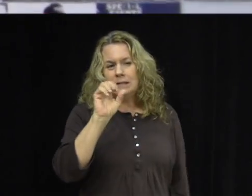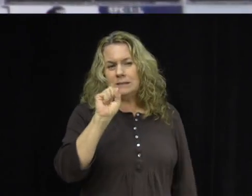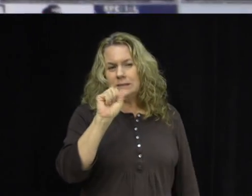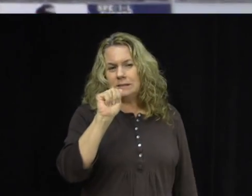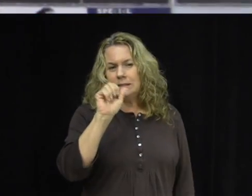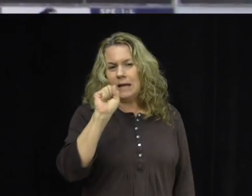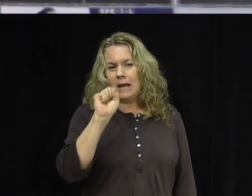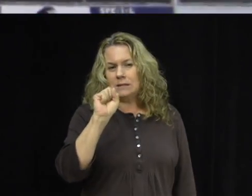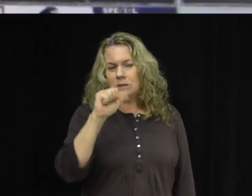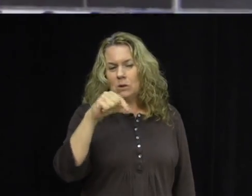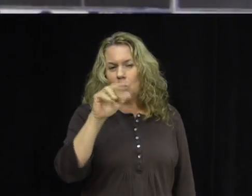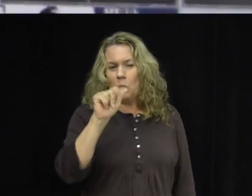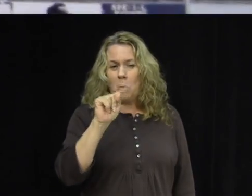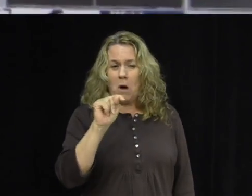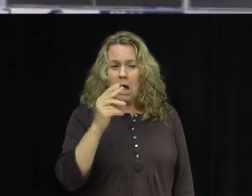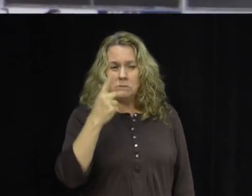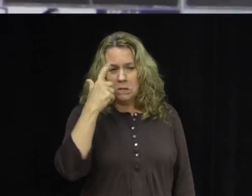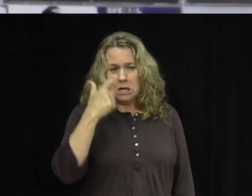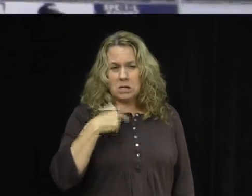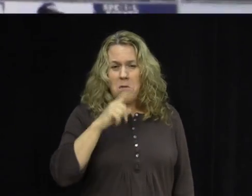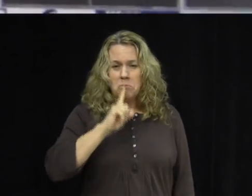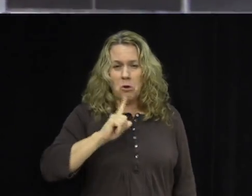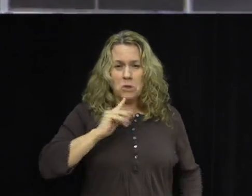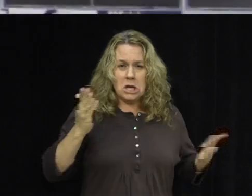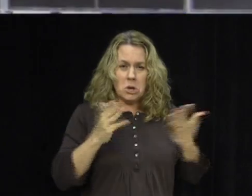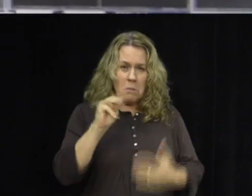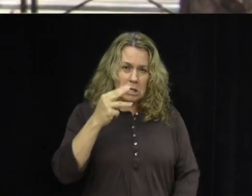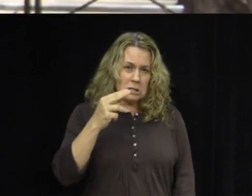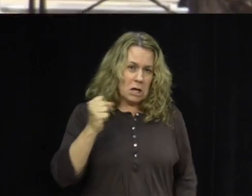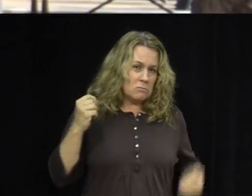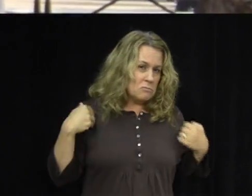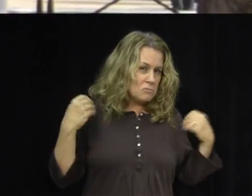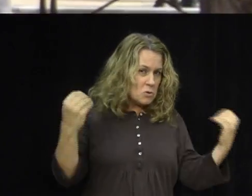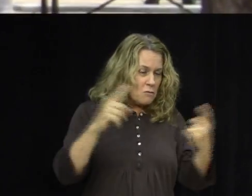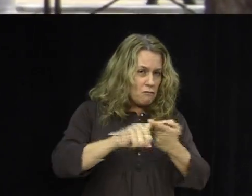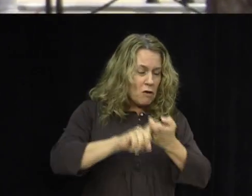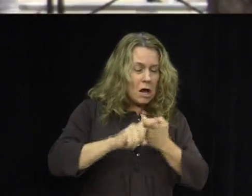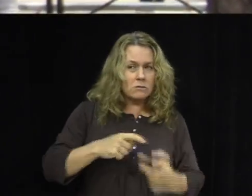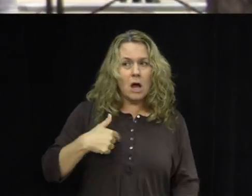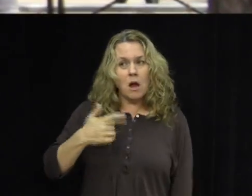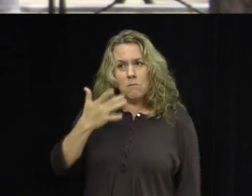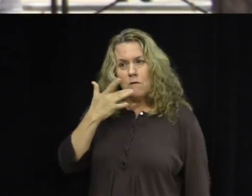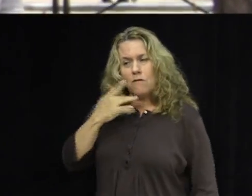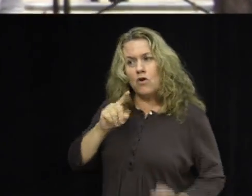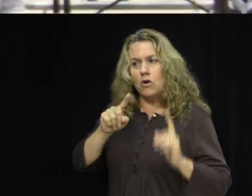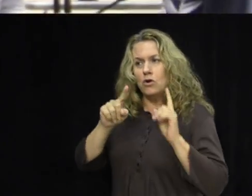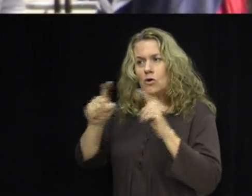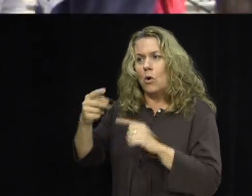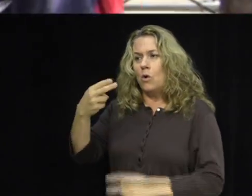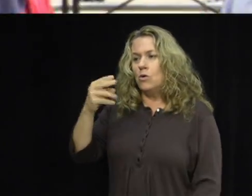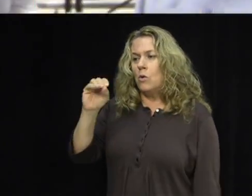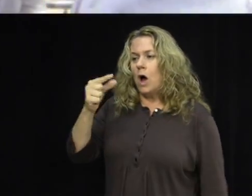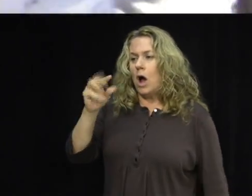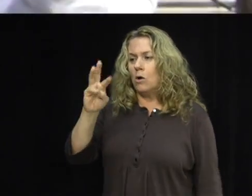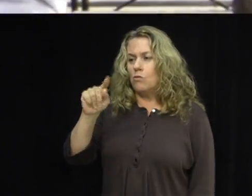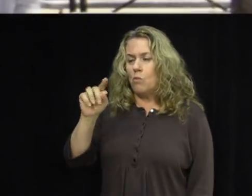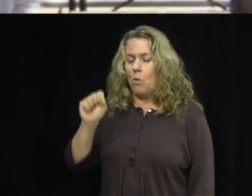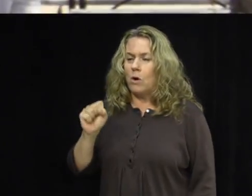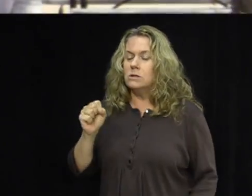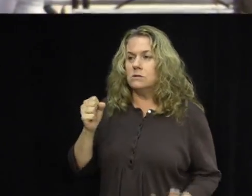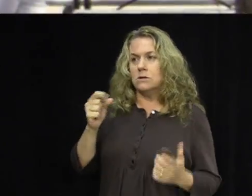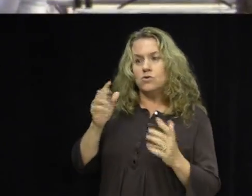have a friend, because here in Madison I'm a lonely guy. I'd rather attend Hogwarts than own a